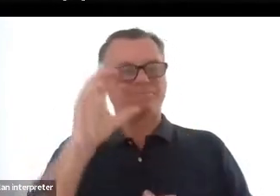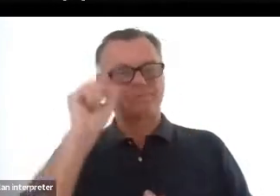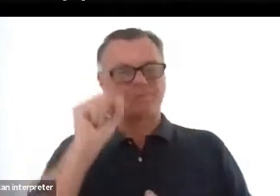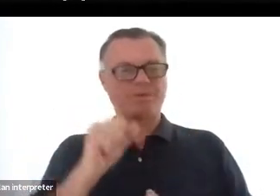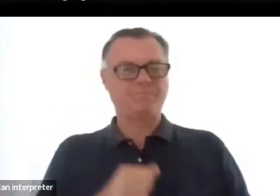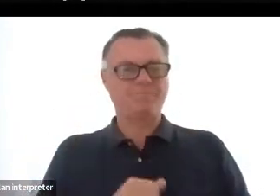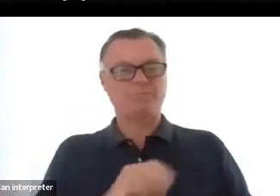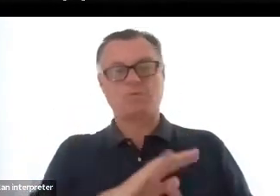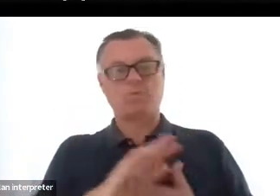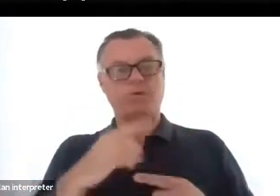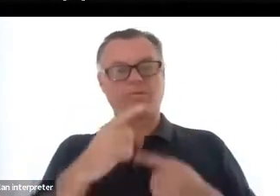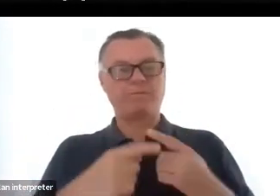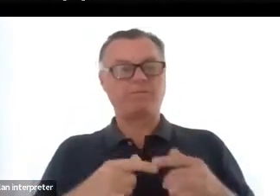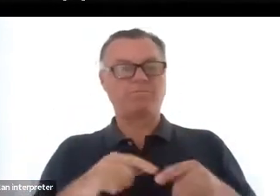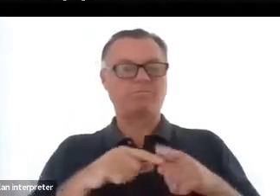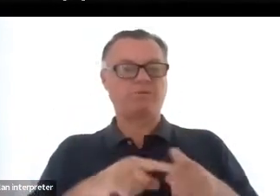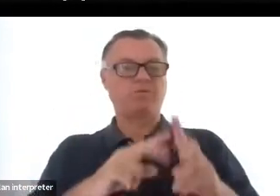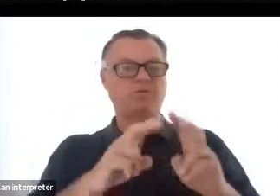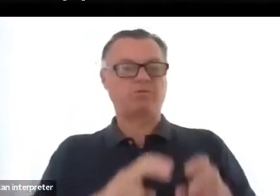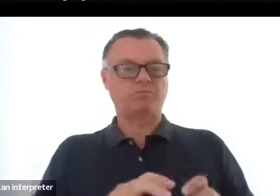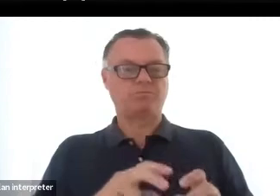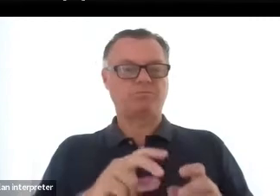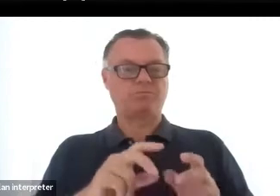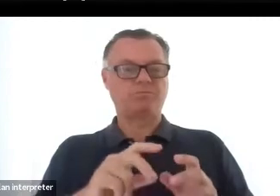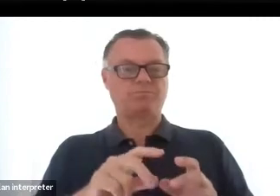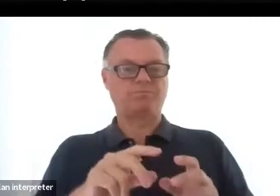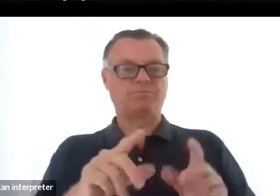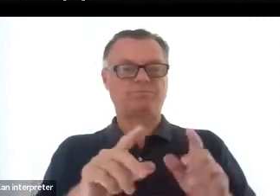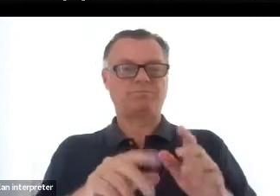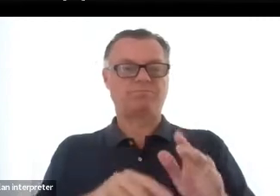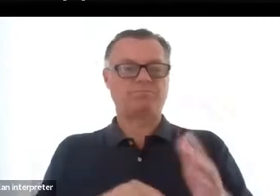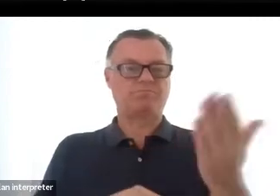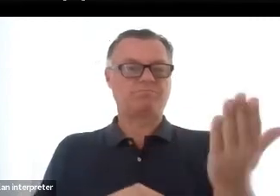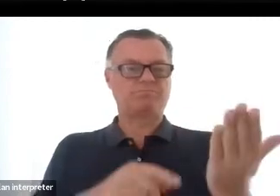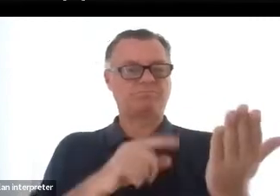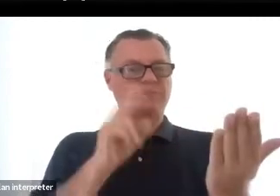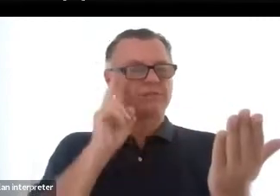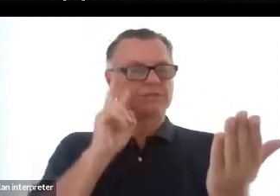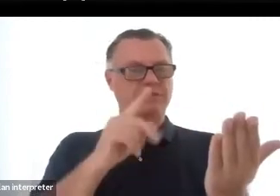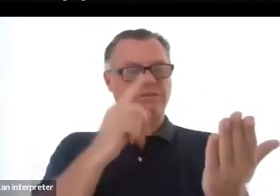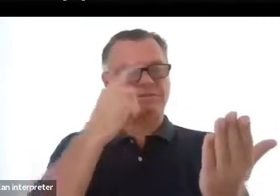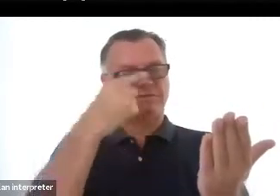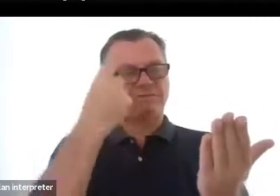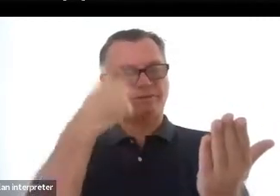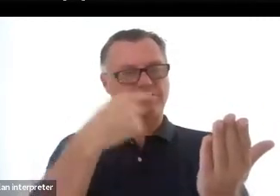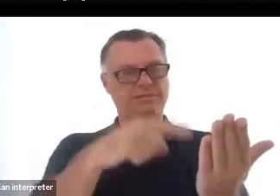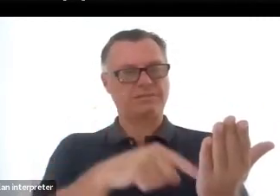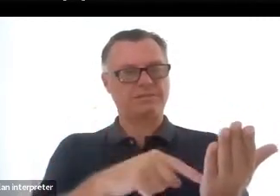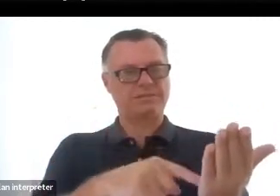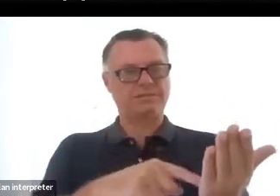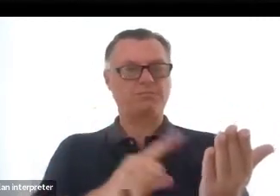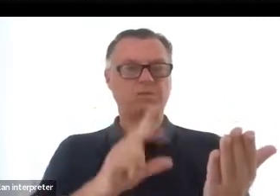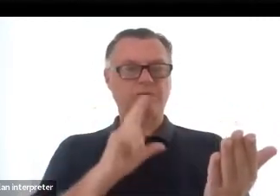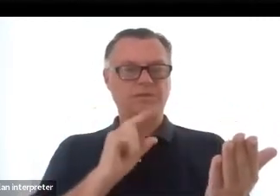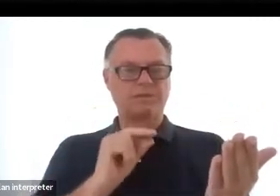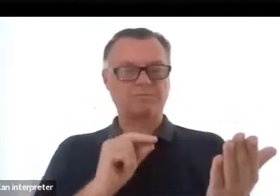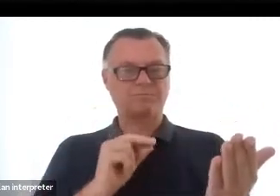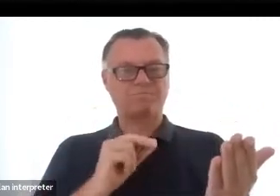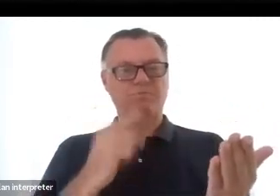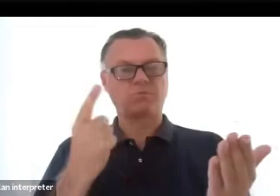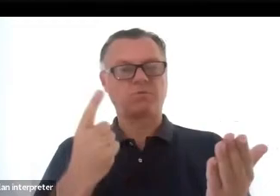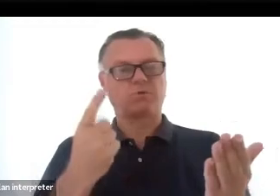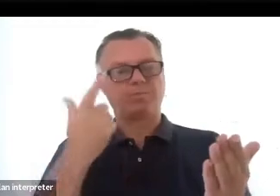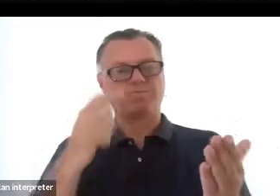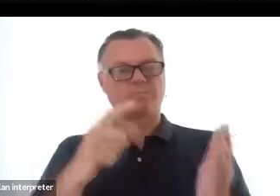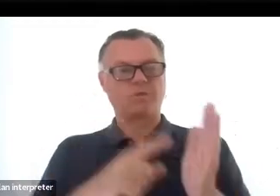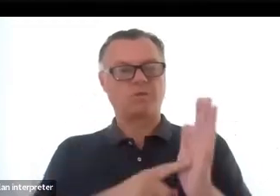in research, from what the card shows to how it speaks to who approves it. LumiQ is the thoughtful app I wish